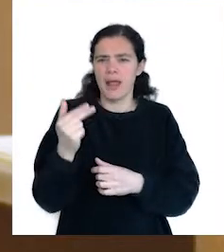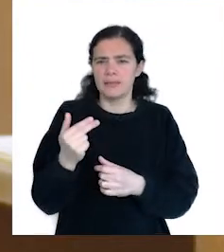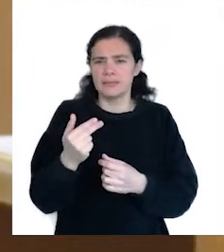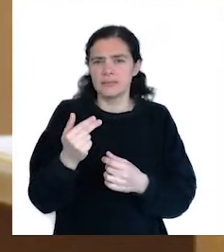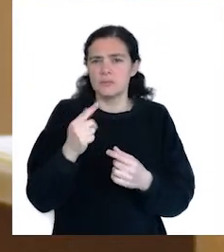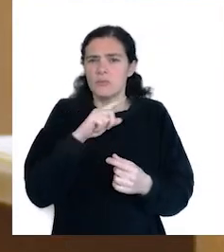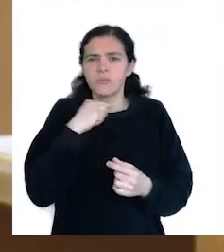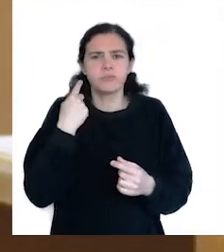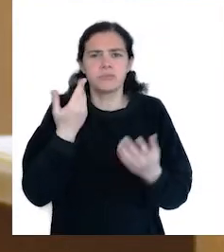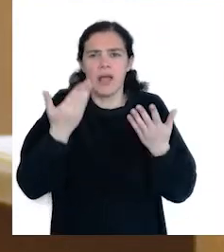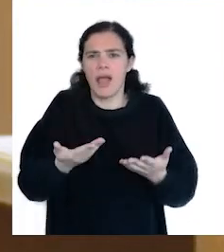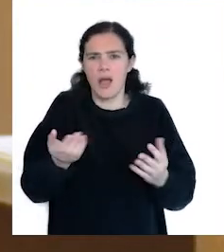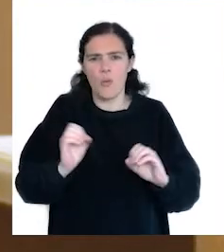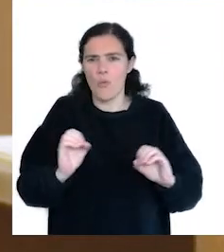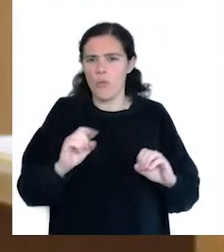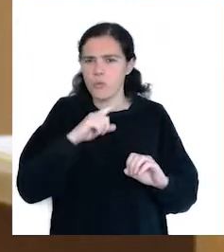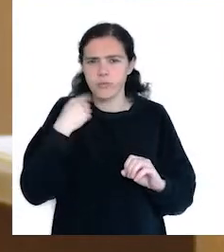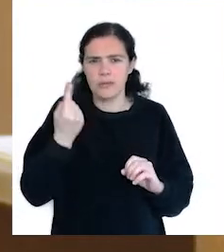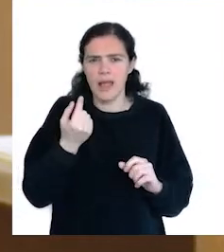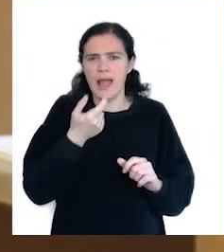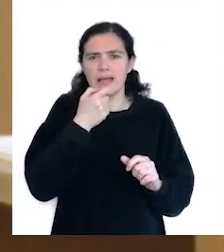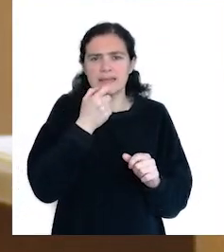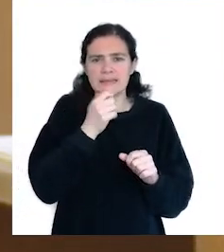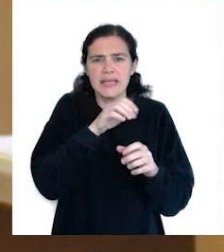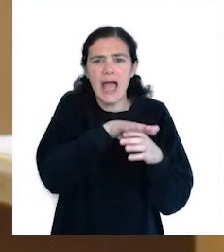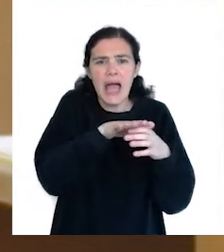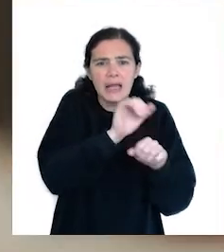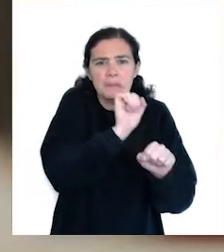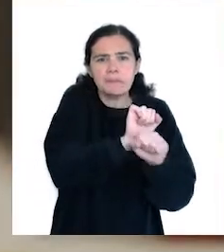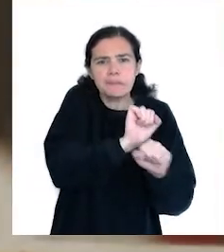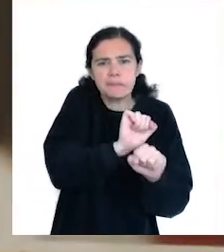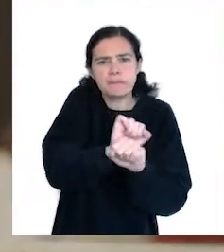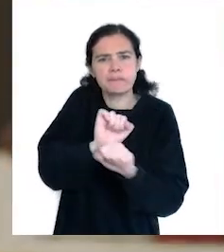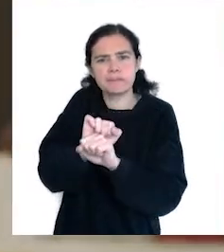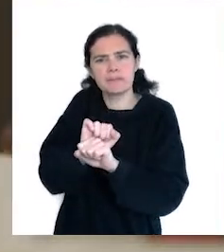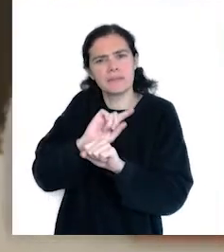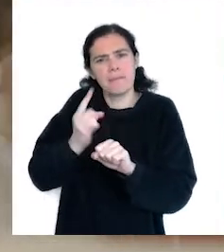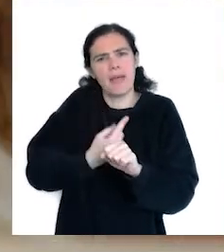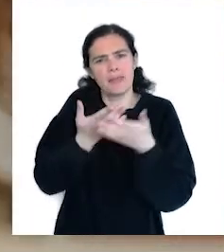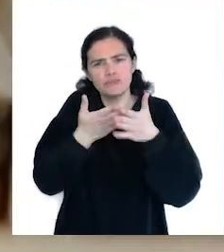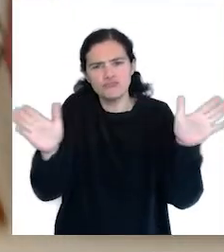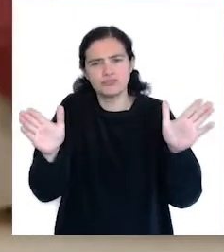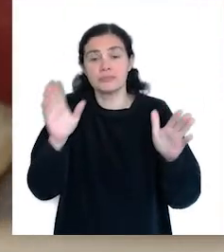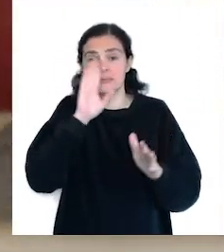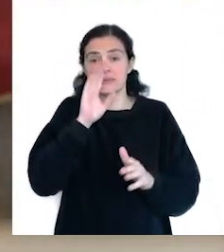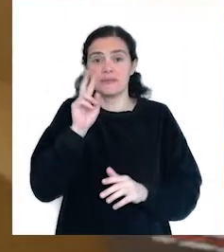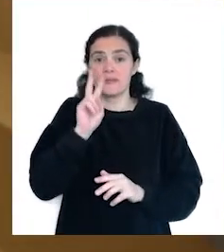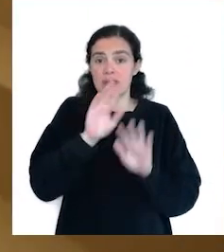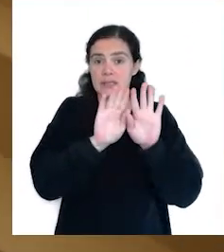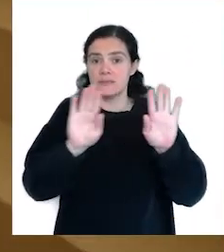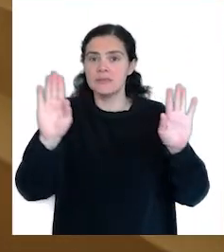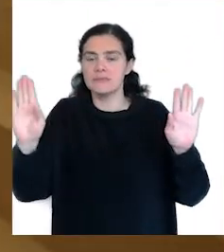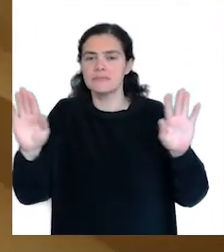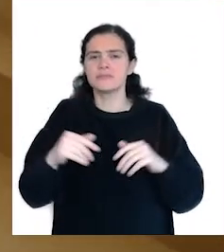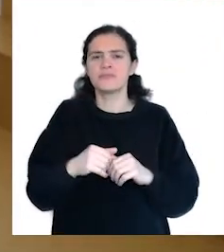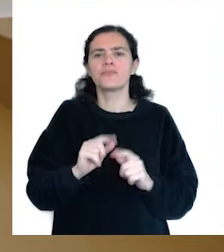the art cannot exist trapped in disciplines. They need to open up. So